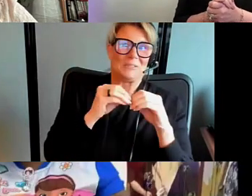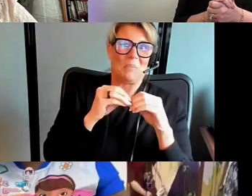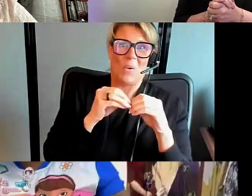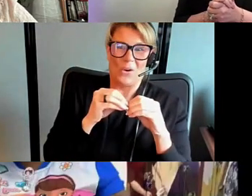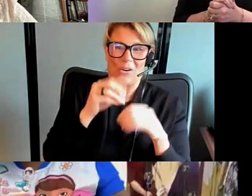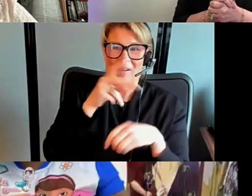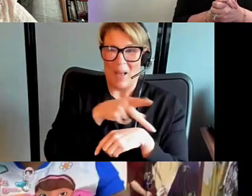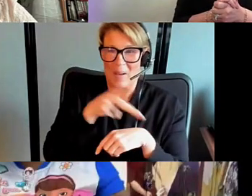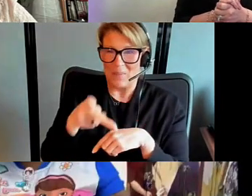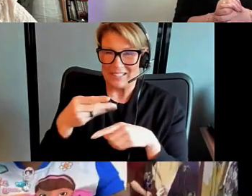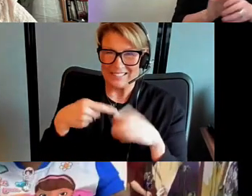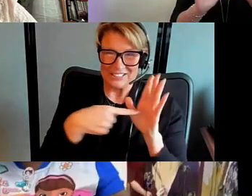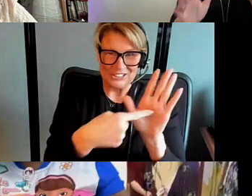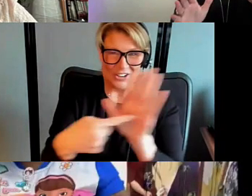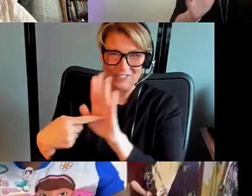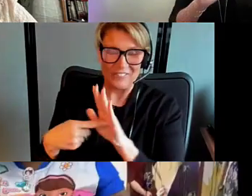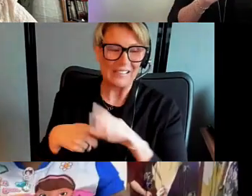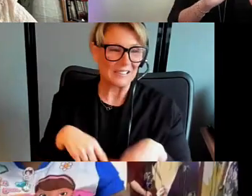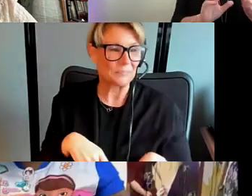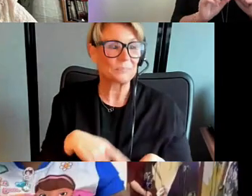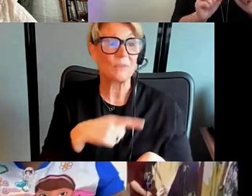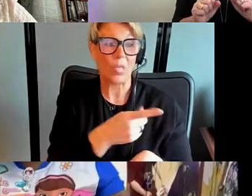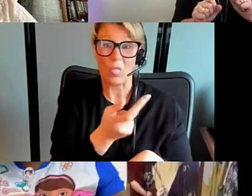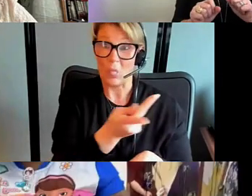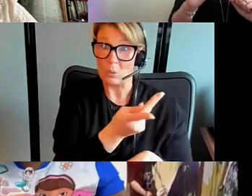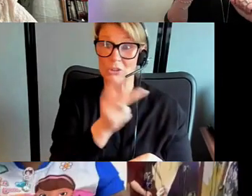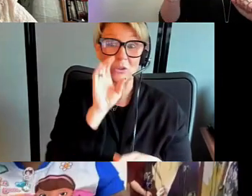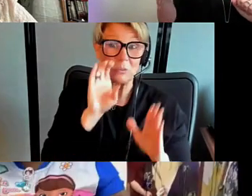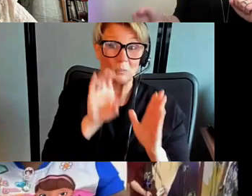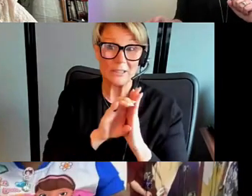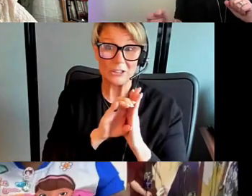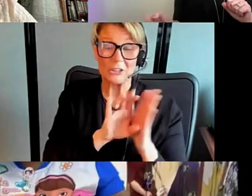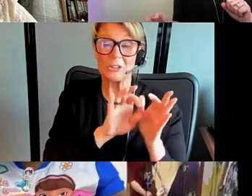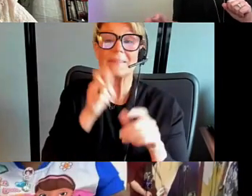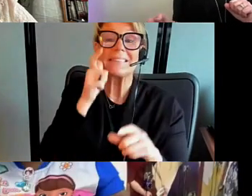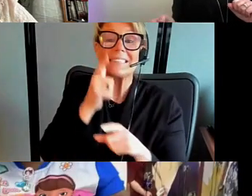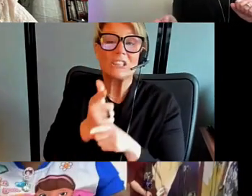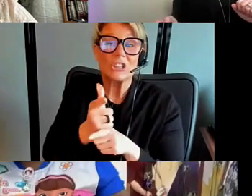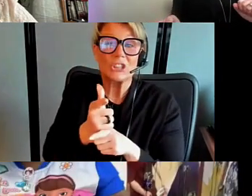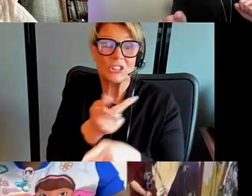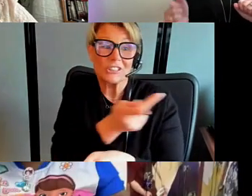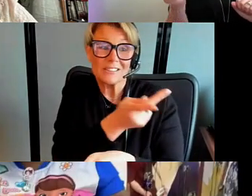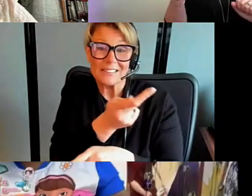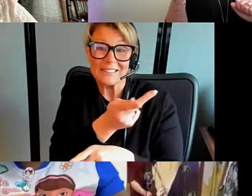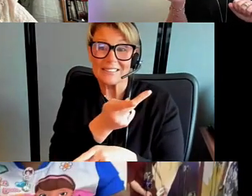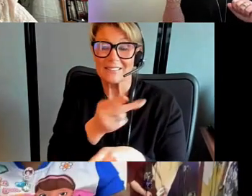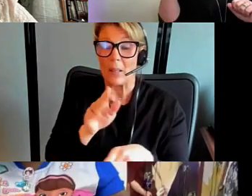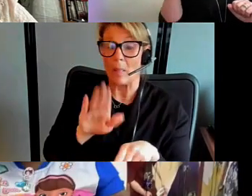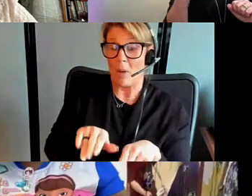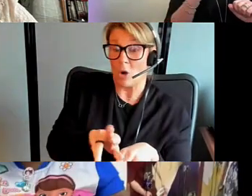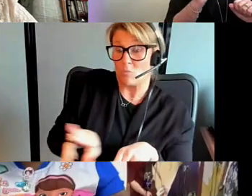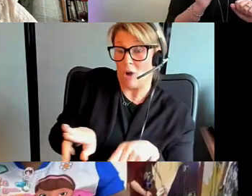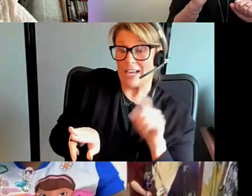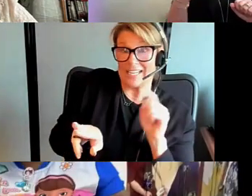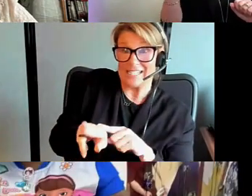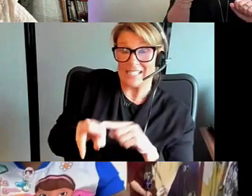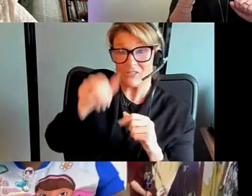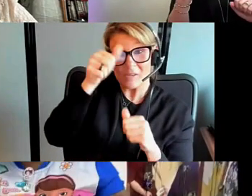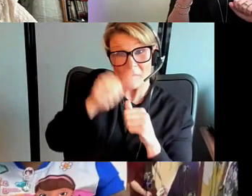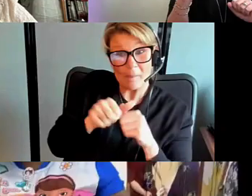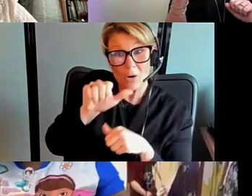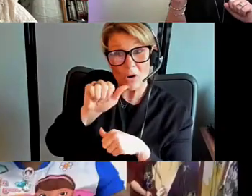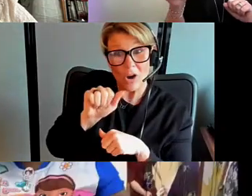go. This one, I'm going to say these two pictures are about sisters. So on the bottom right-hand corner, you see Audrey, remember the